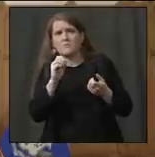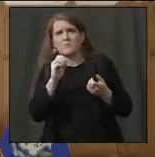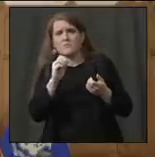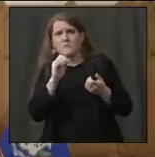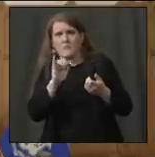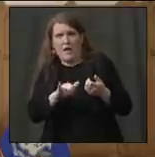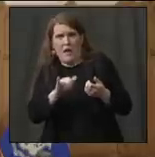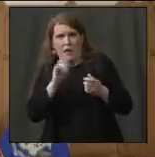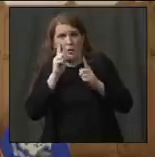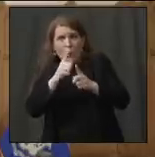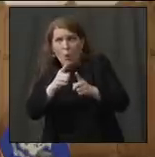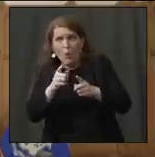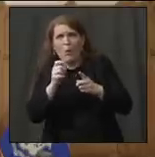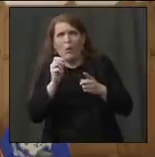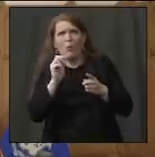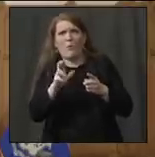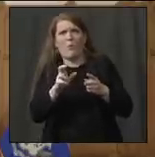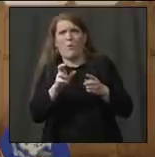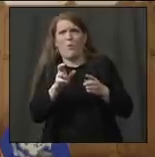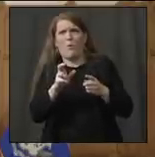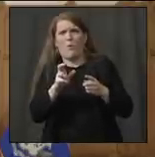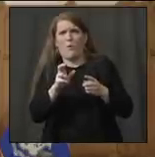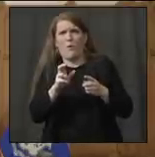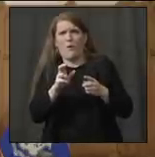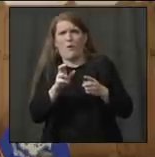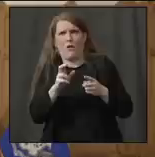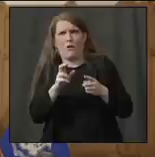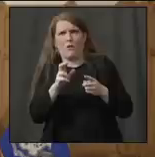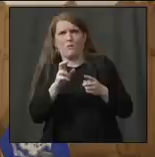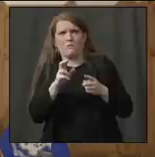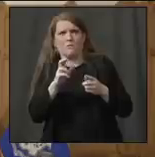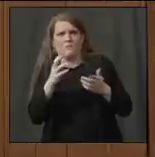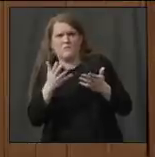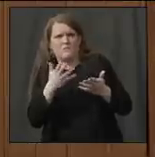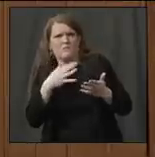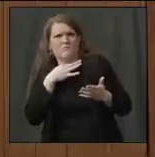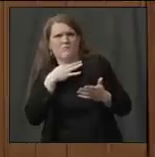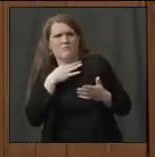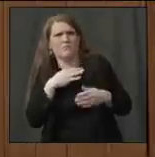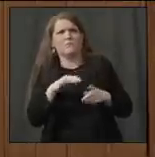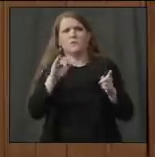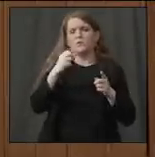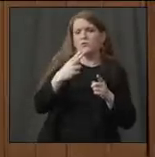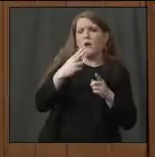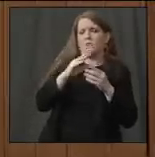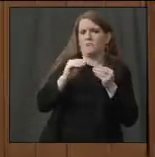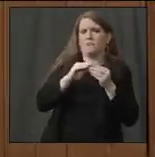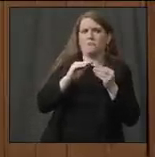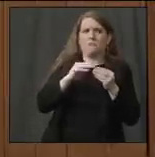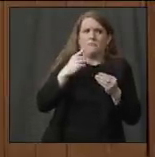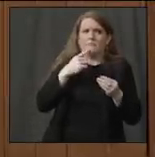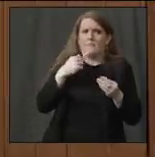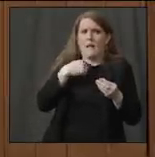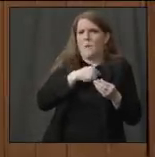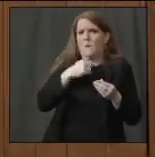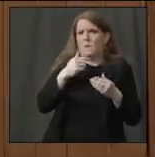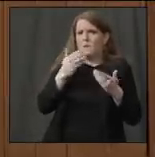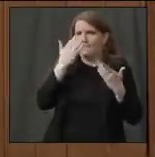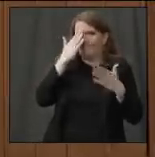if that's a figure that's under consideration. Yeah, we'll have more to share about that, as I mentioned, probably by the end of the week.